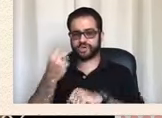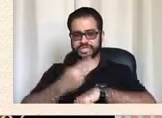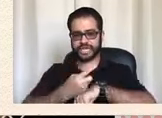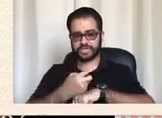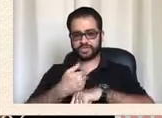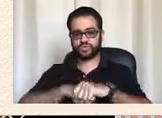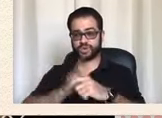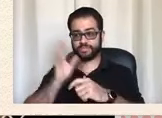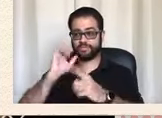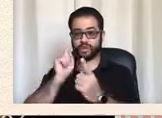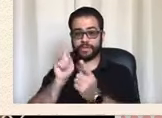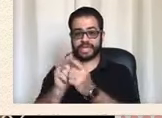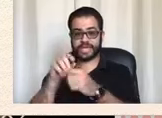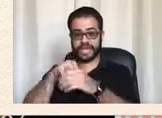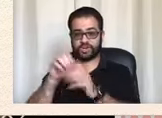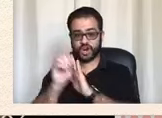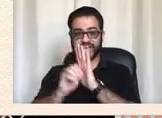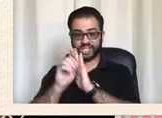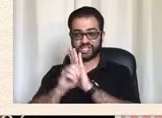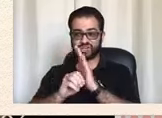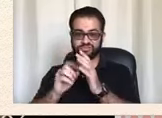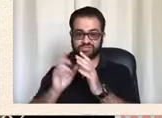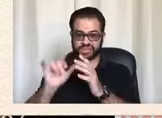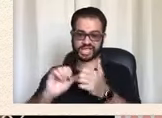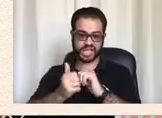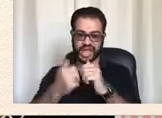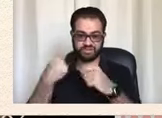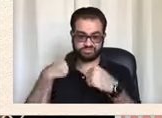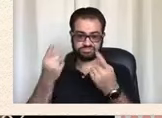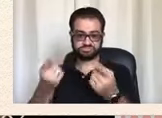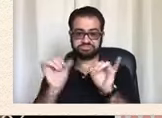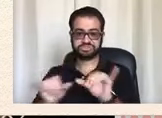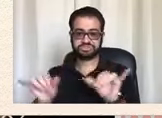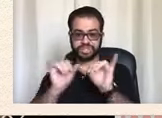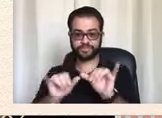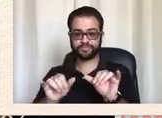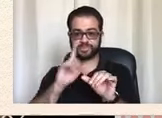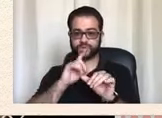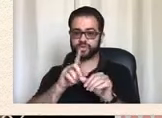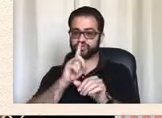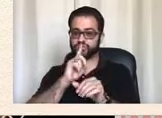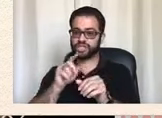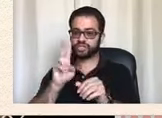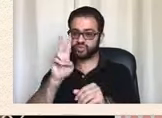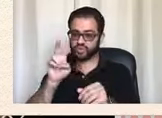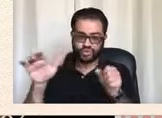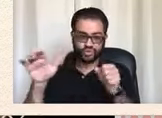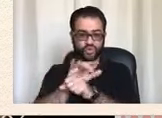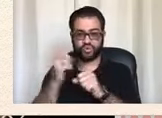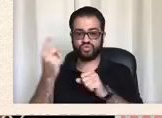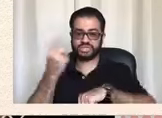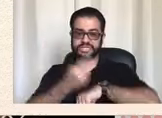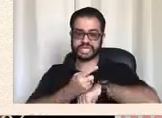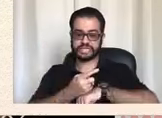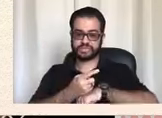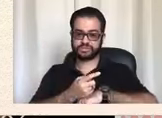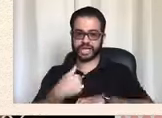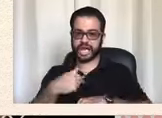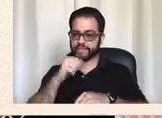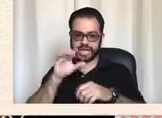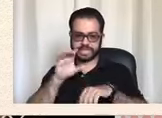which has been the way that, it's been done up to this point, it was two full, really long days. Now, I'm not sitting at a computer